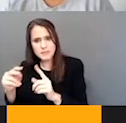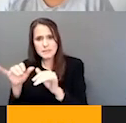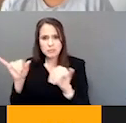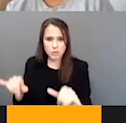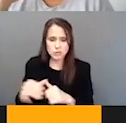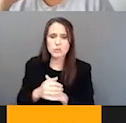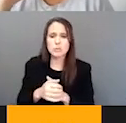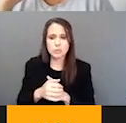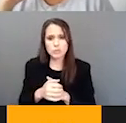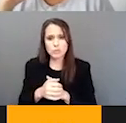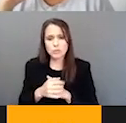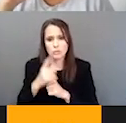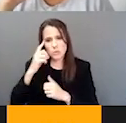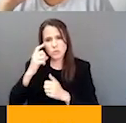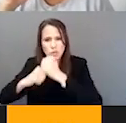infrastructures.